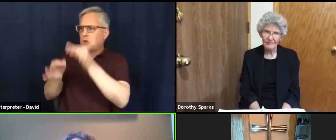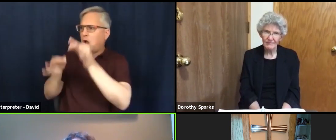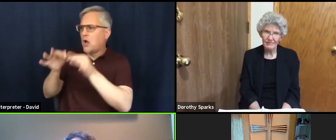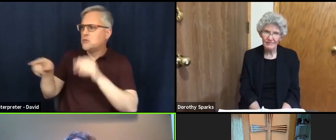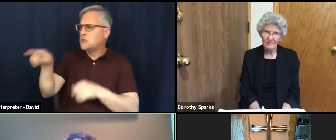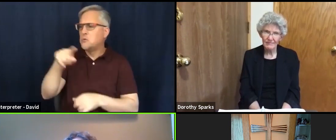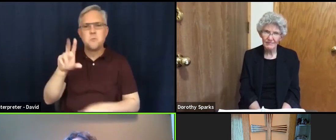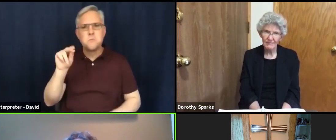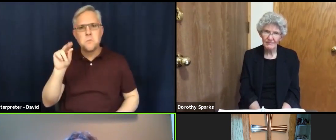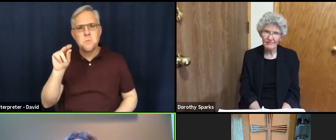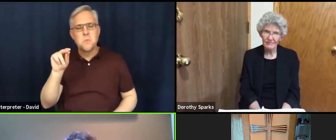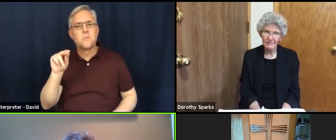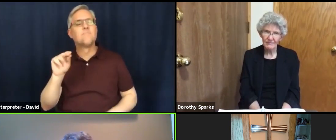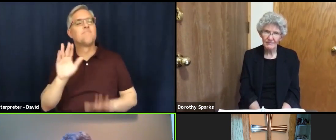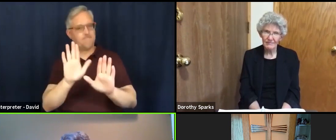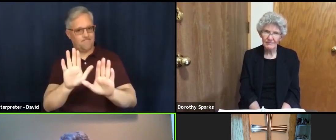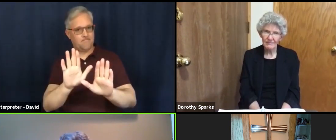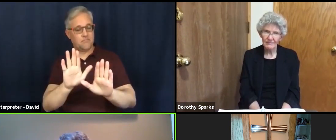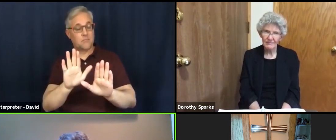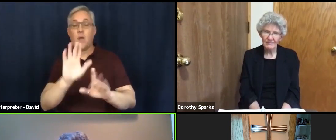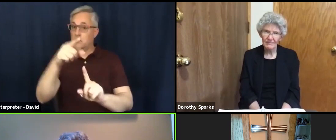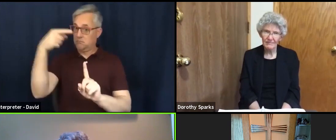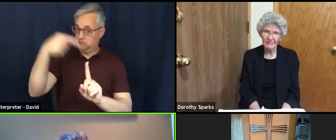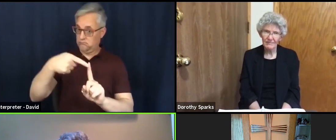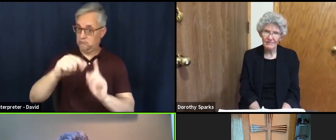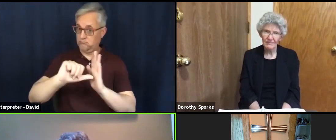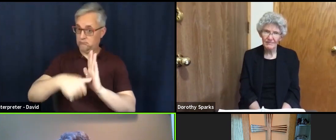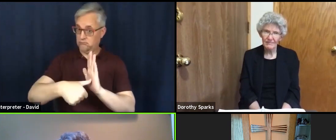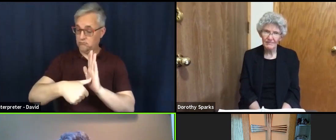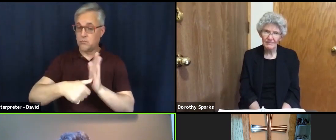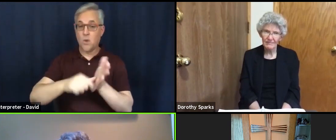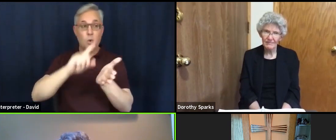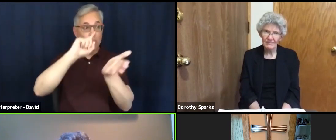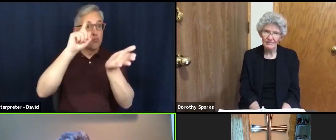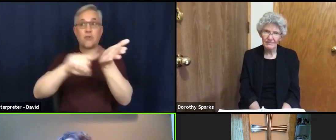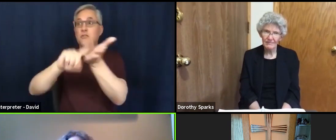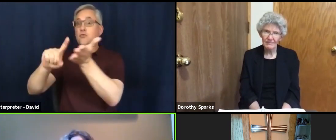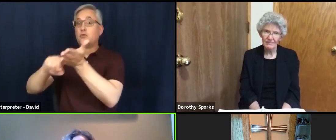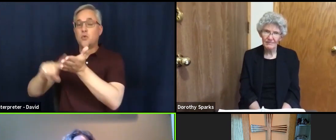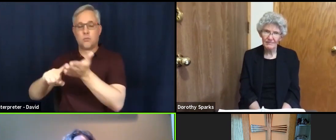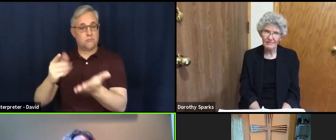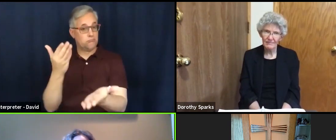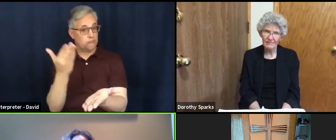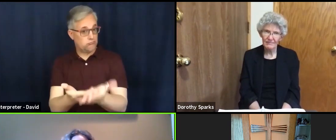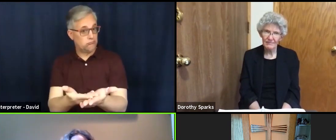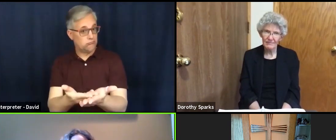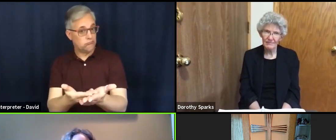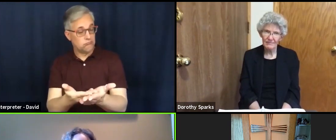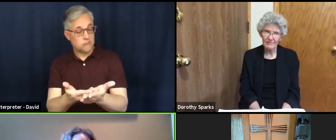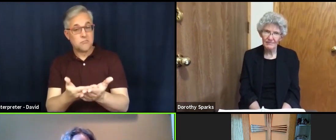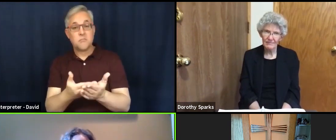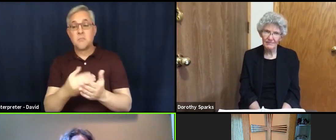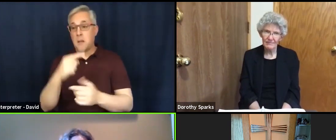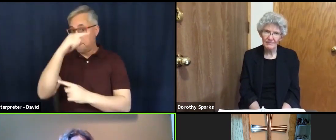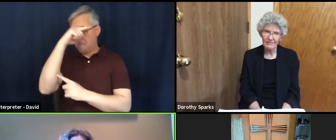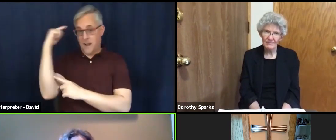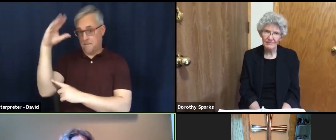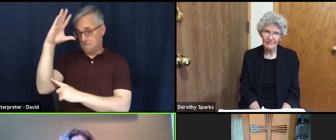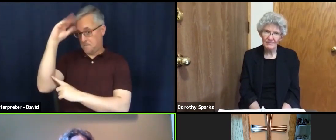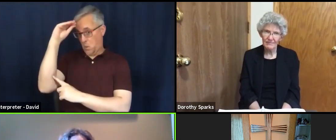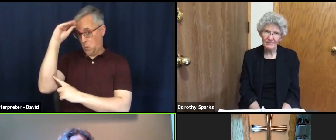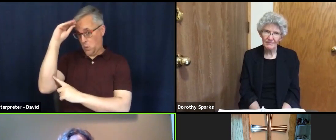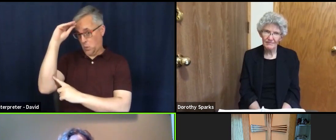particular, we judge Black boys. Research has shown that people who have light-colored